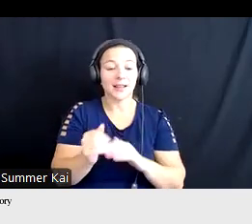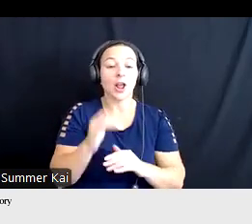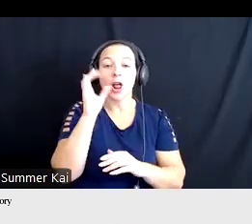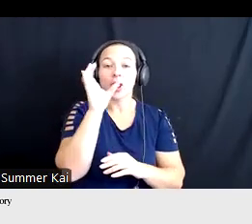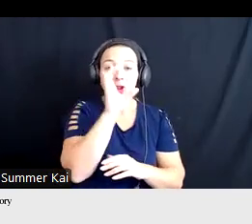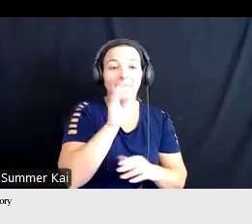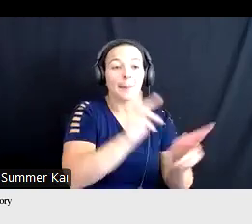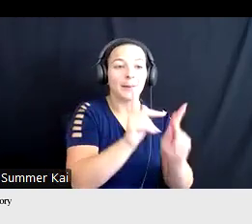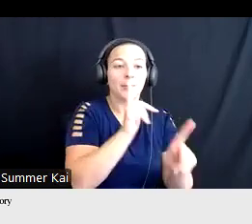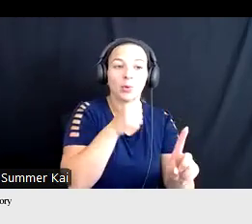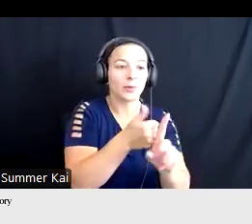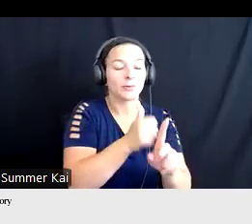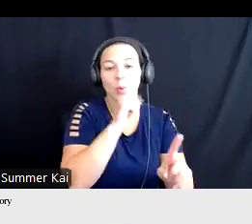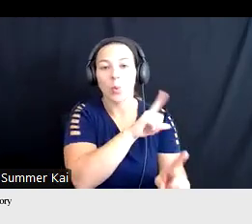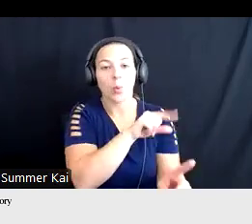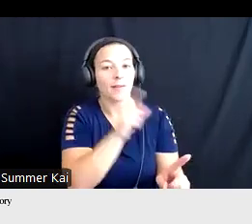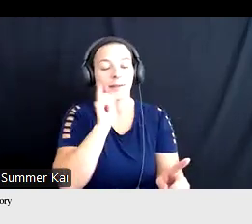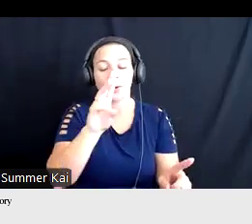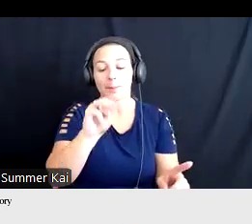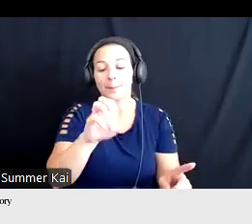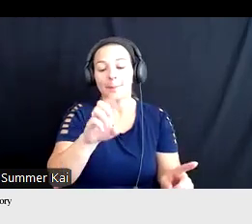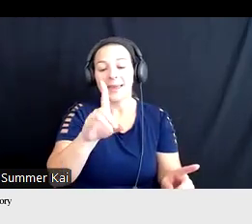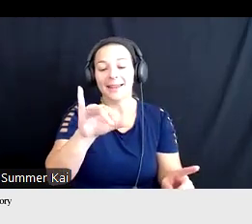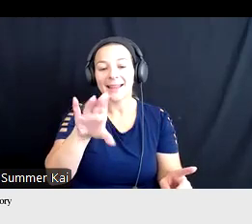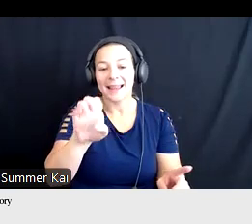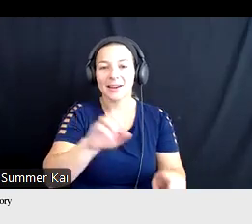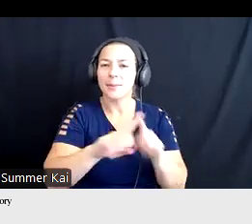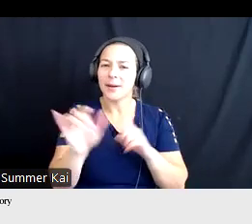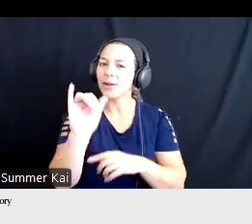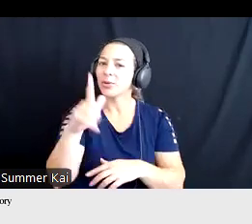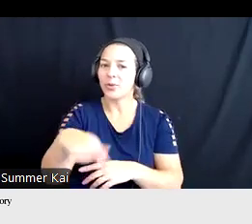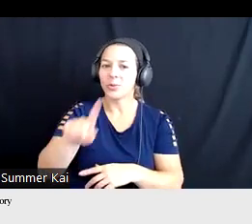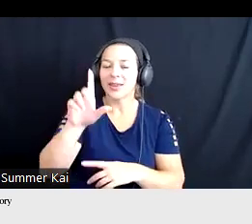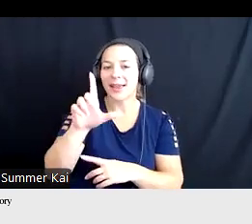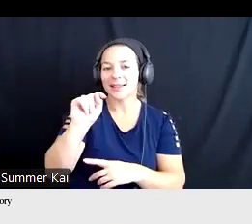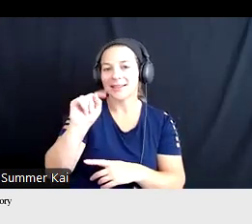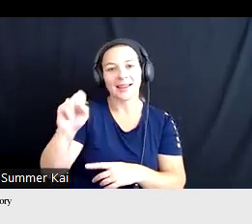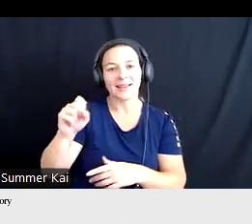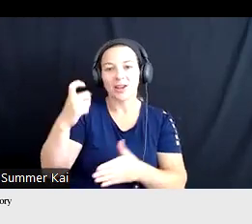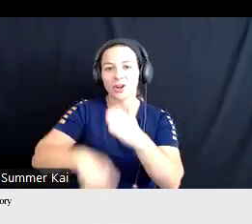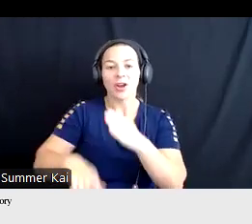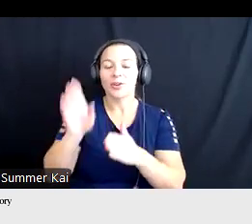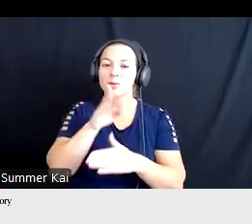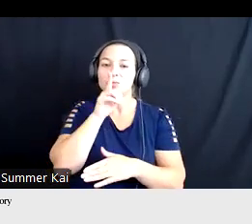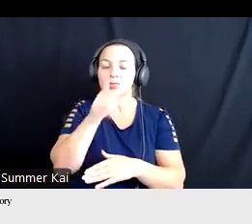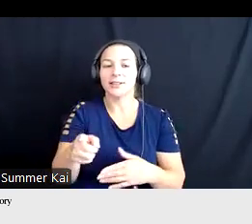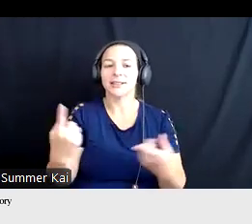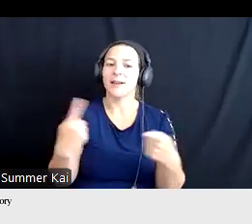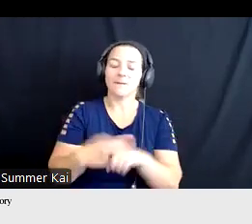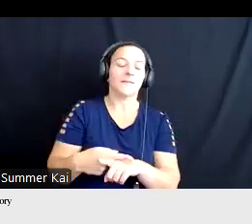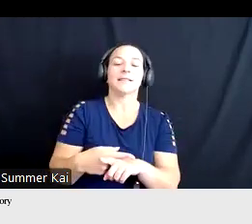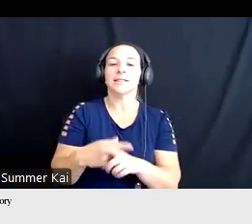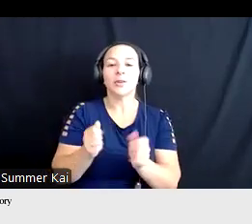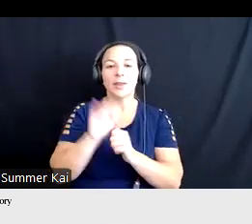for Medicaid, but for whom those LTSS costs are really going to eat into their ability to,